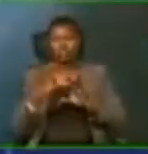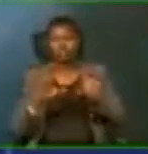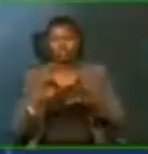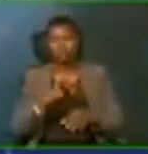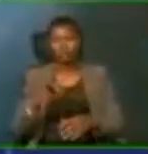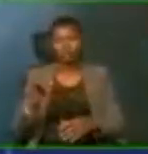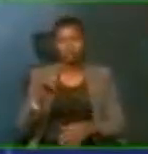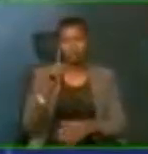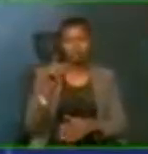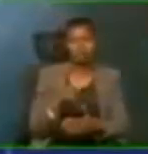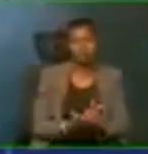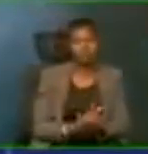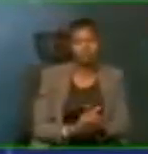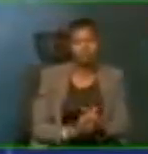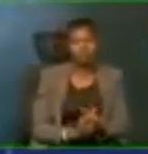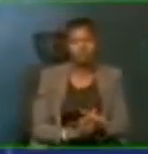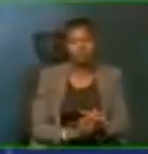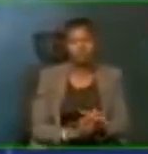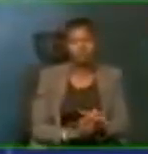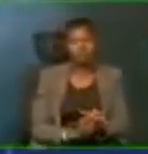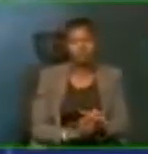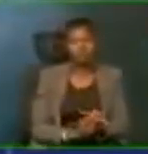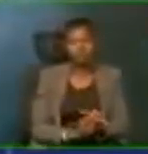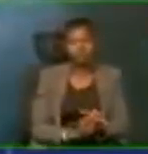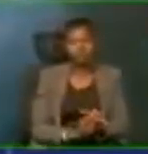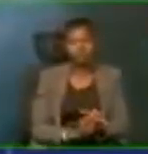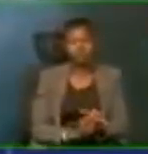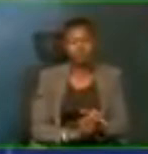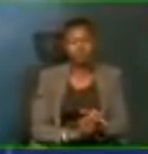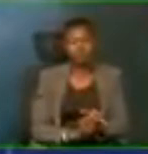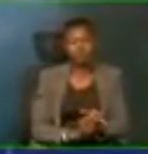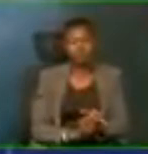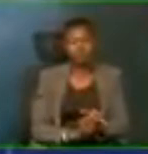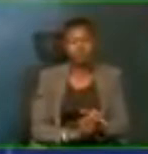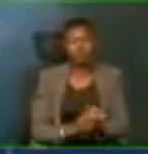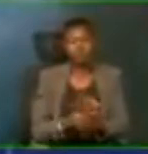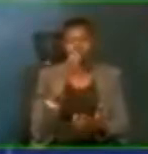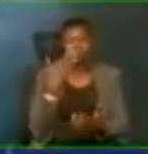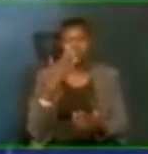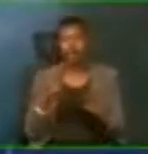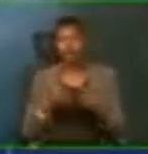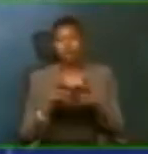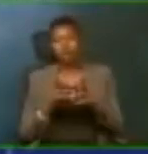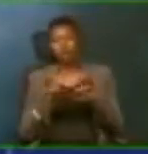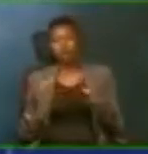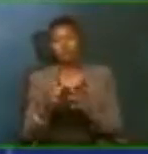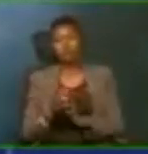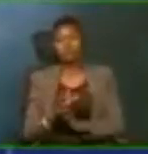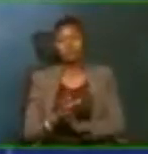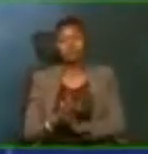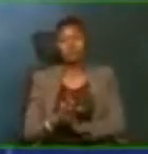Good question. Very good question. Thank you very much. Good question.